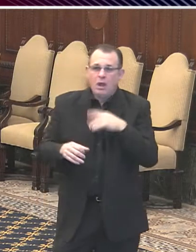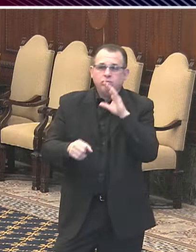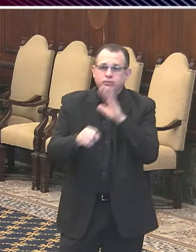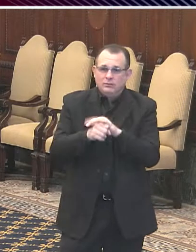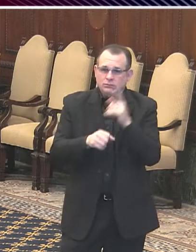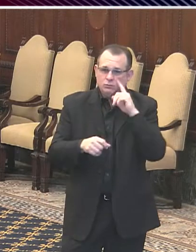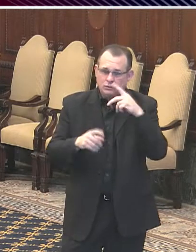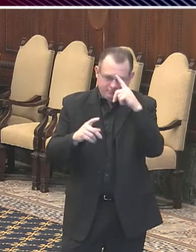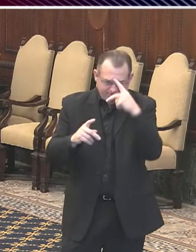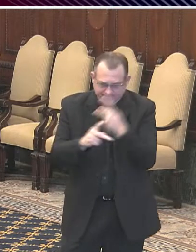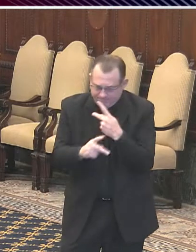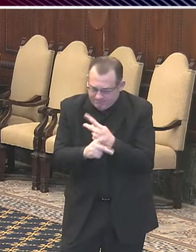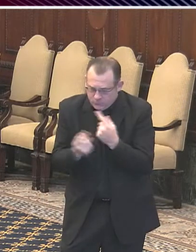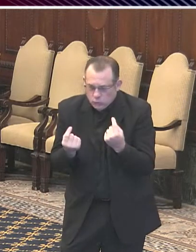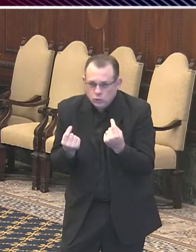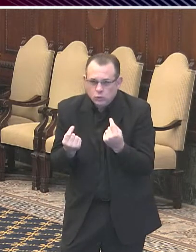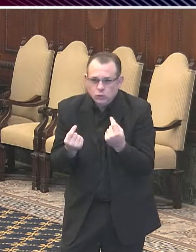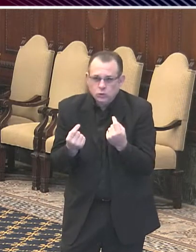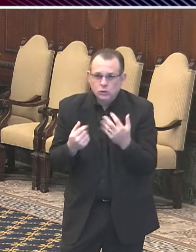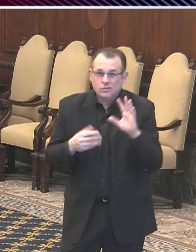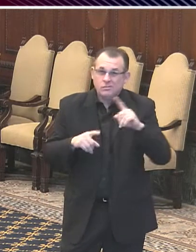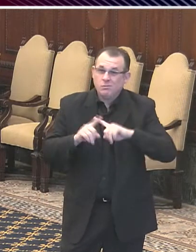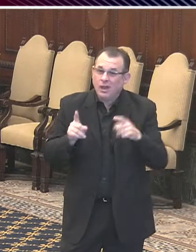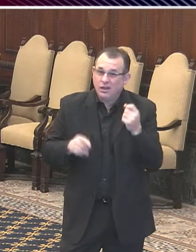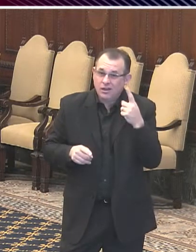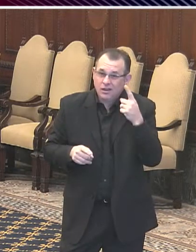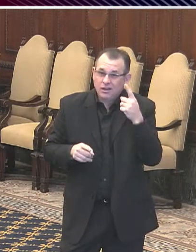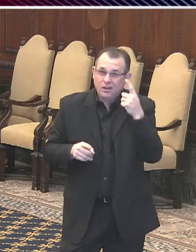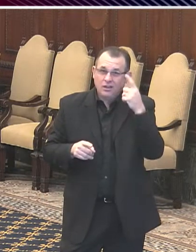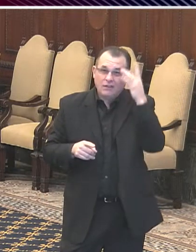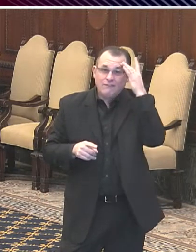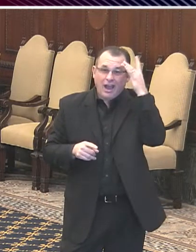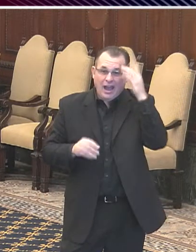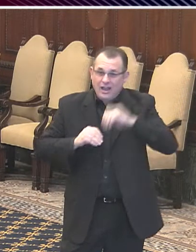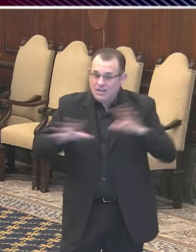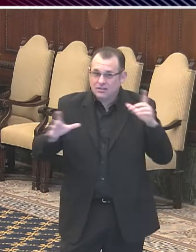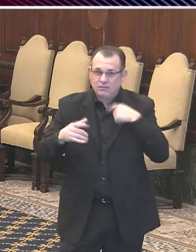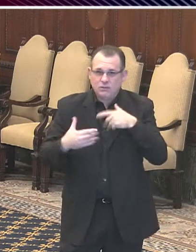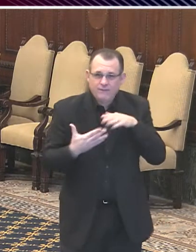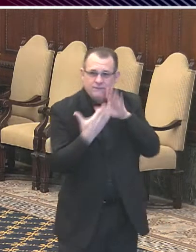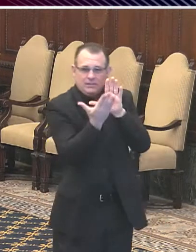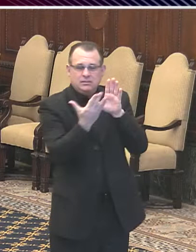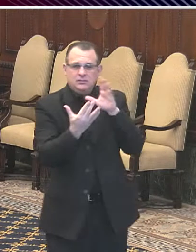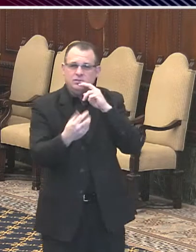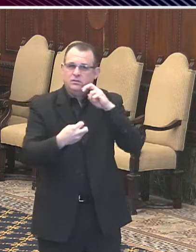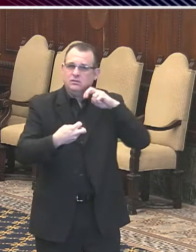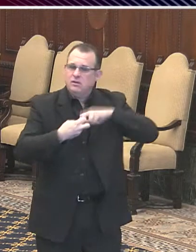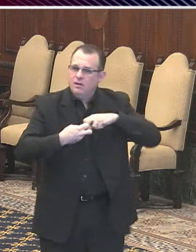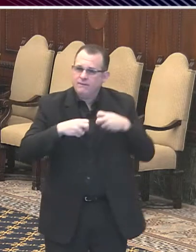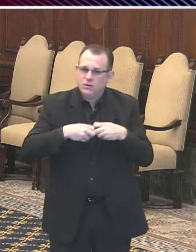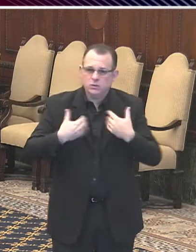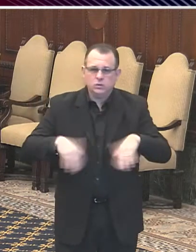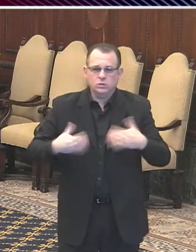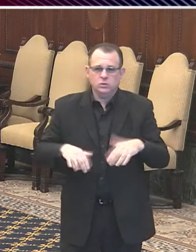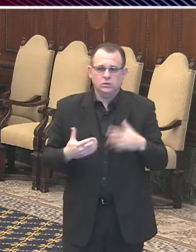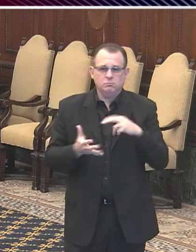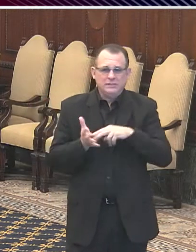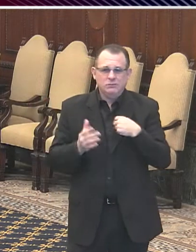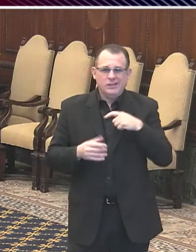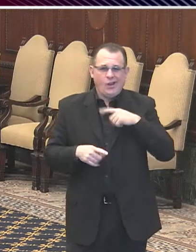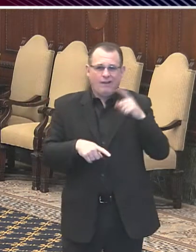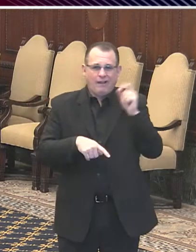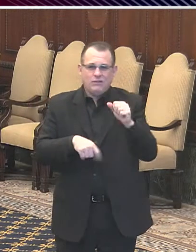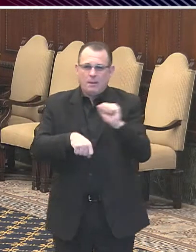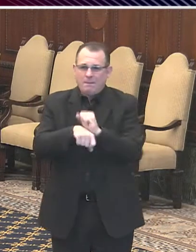deal with the reality that this virus has thrust upon us, and that is going to mean all of us making sacrifices in the months